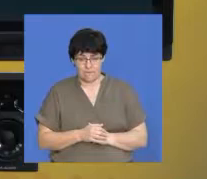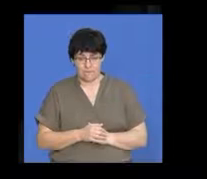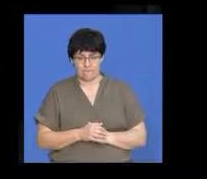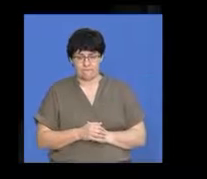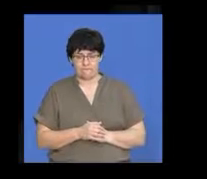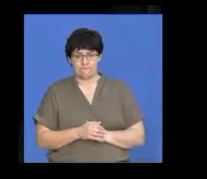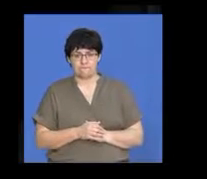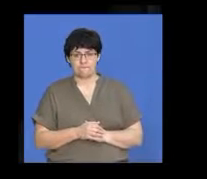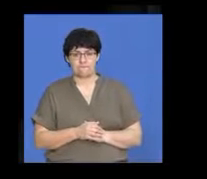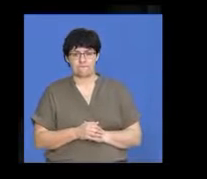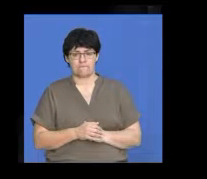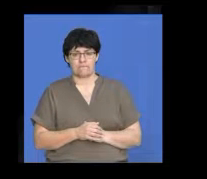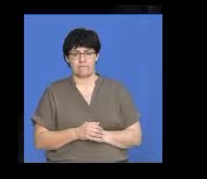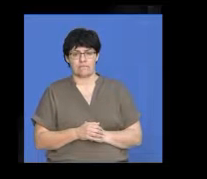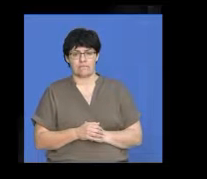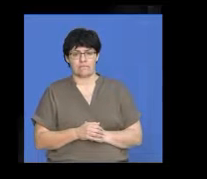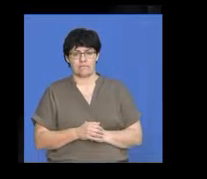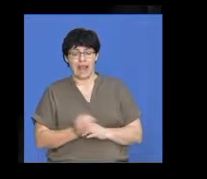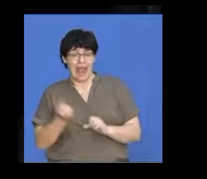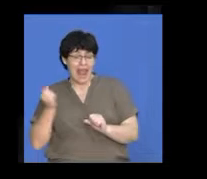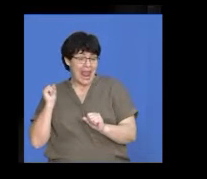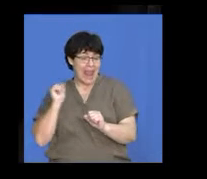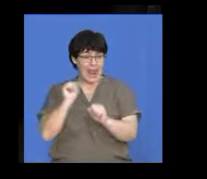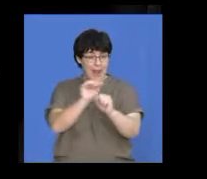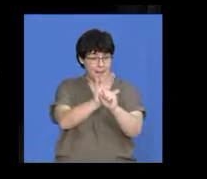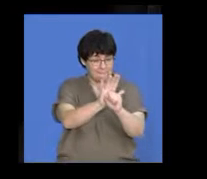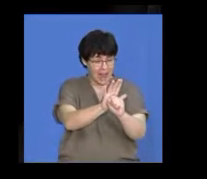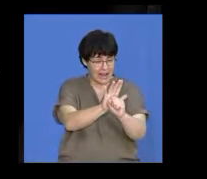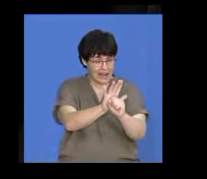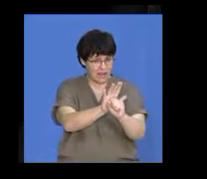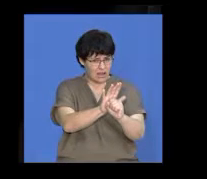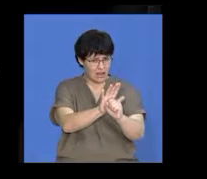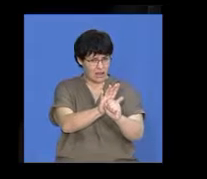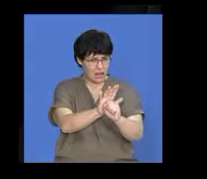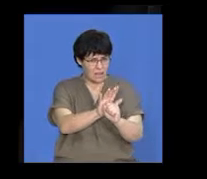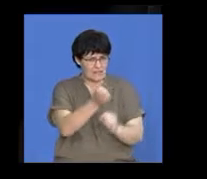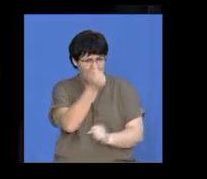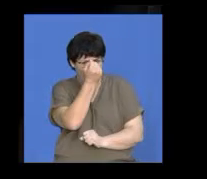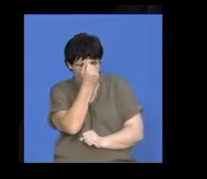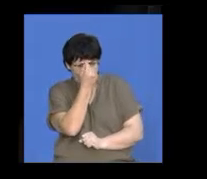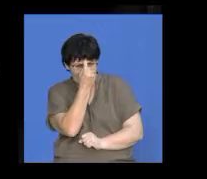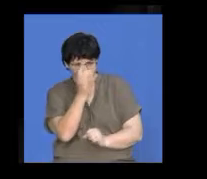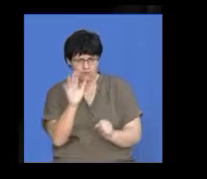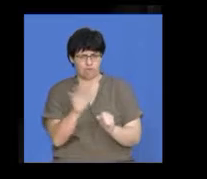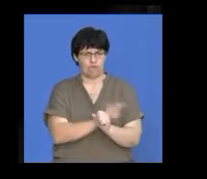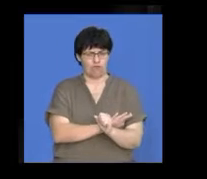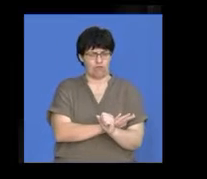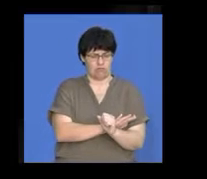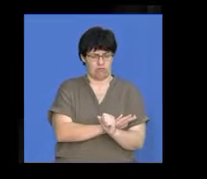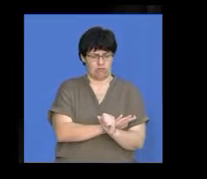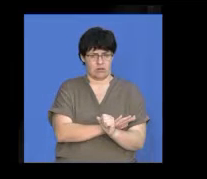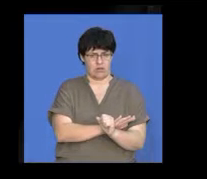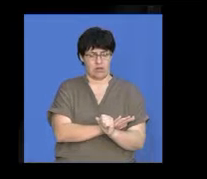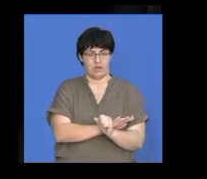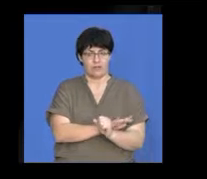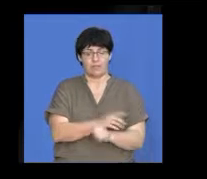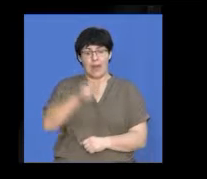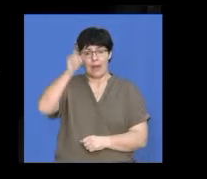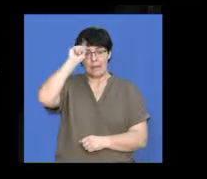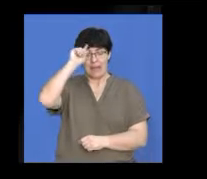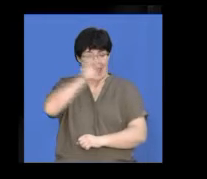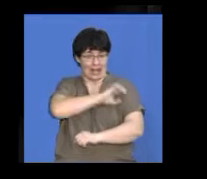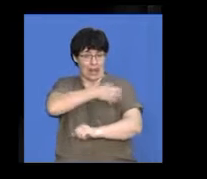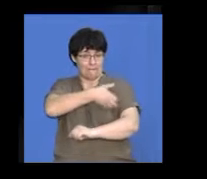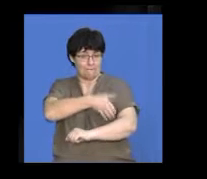so understanding of the impact. So you need to know the meaning of the word impact of the Black Power